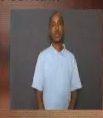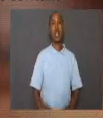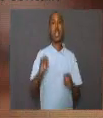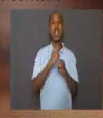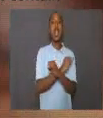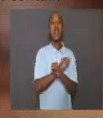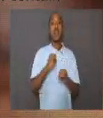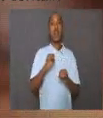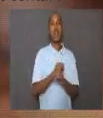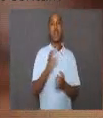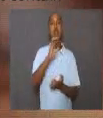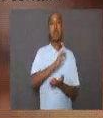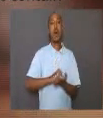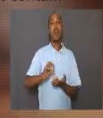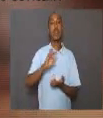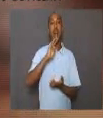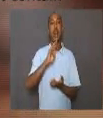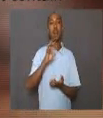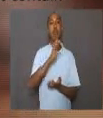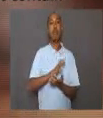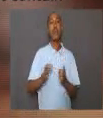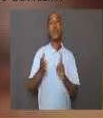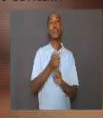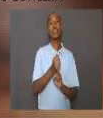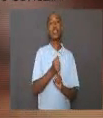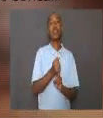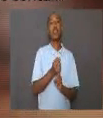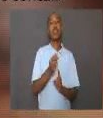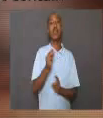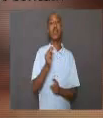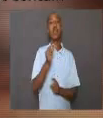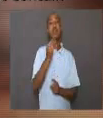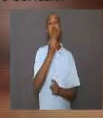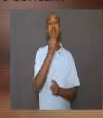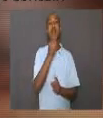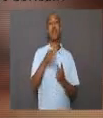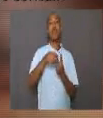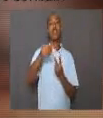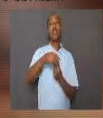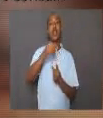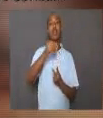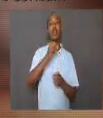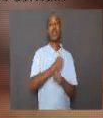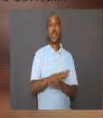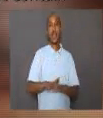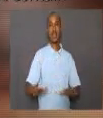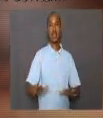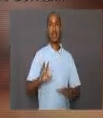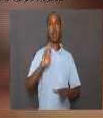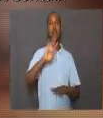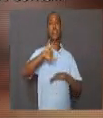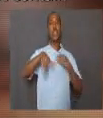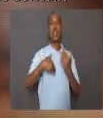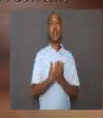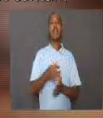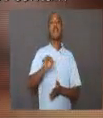Inorganic compounds are the compounds consisting of mineral constituents of the earth or